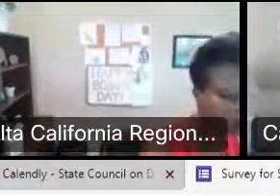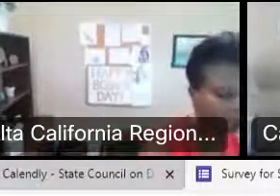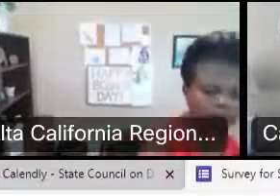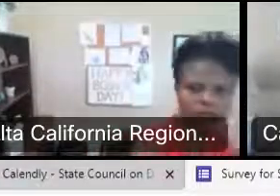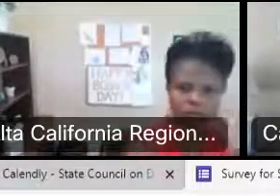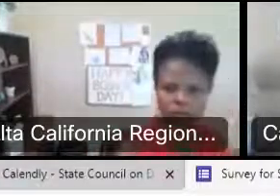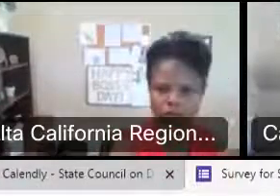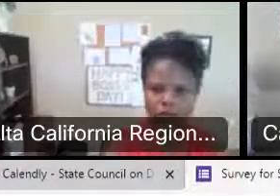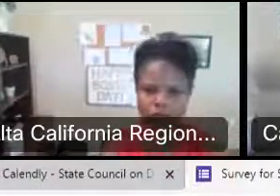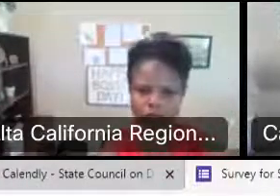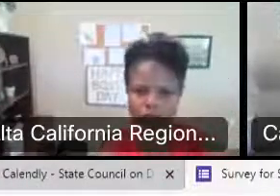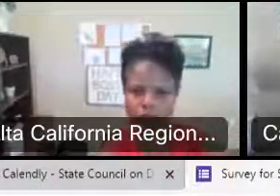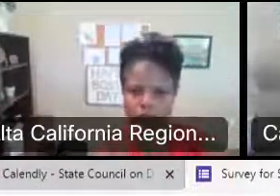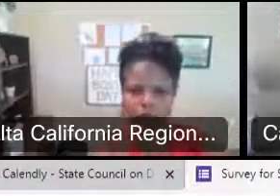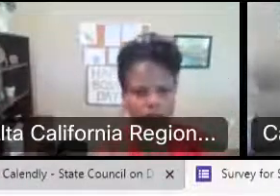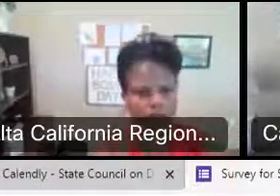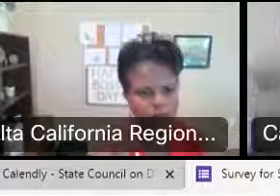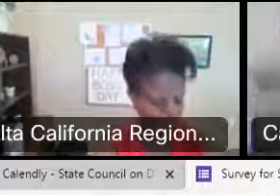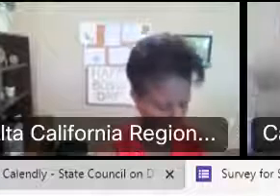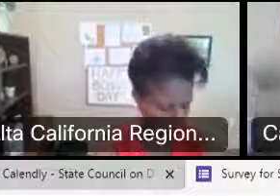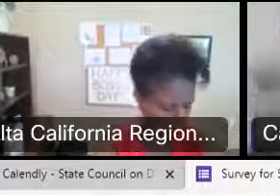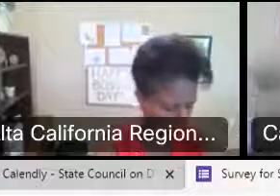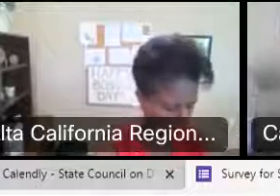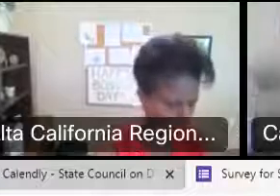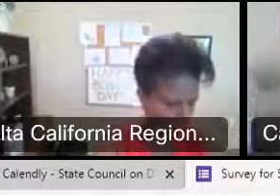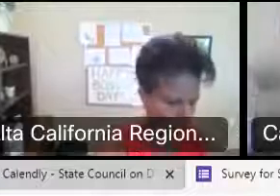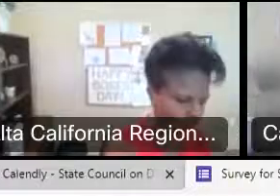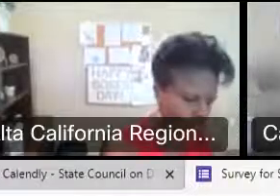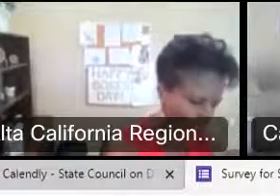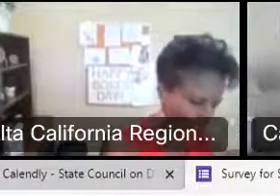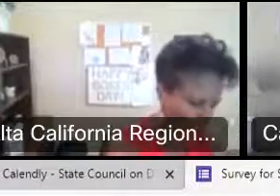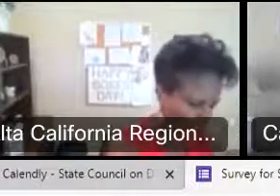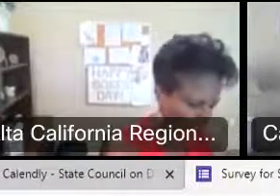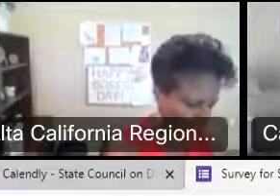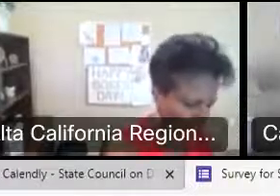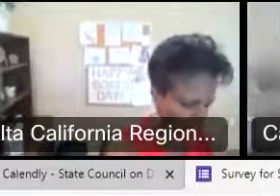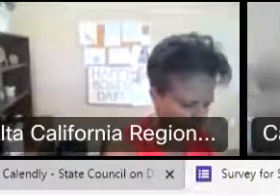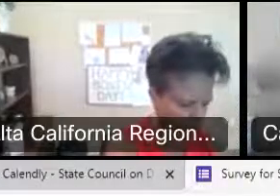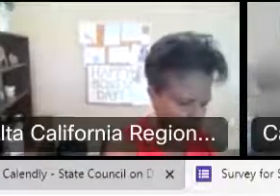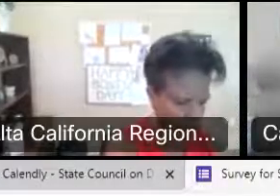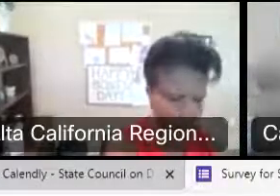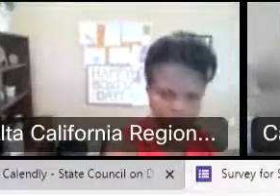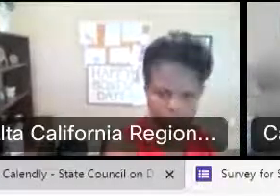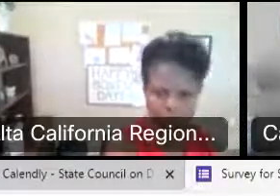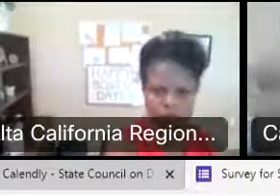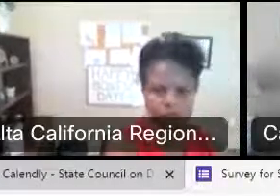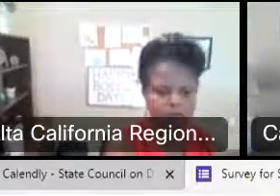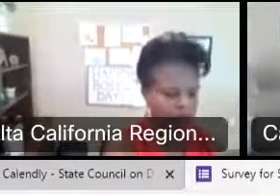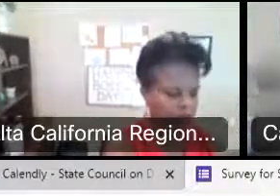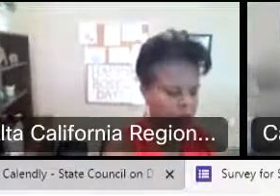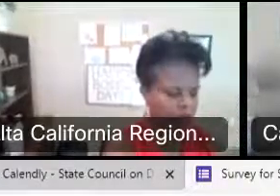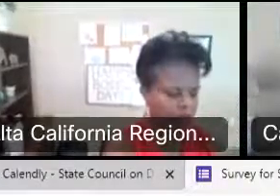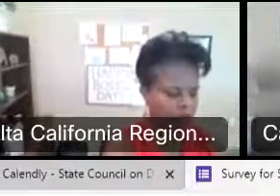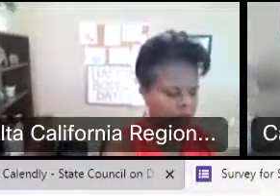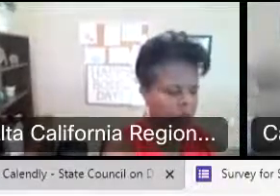is ending, client planning teams need information regarding any proposed closures or changes to